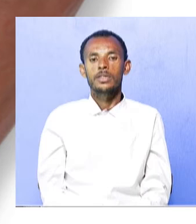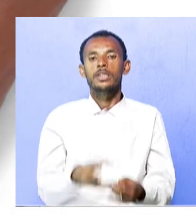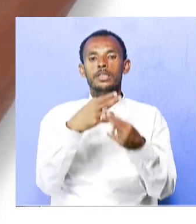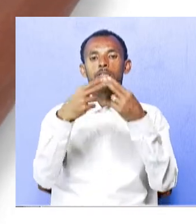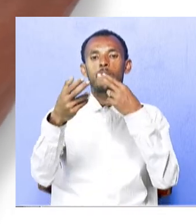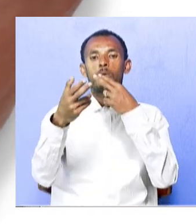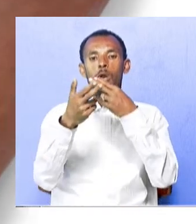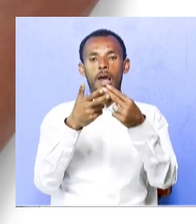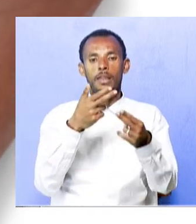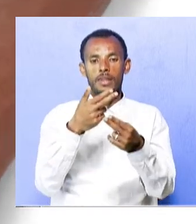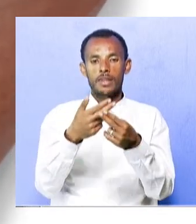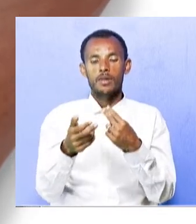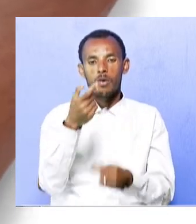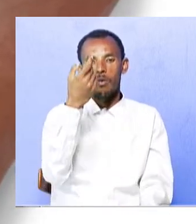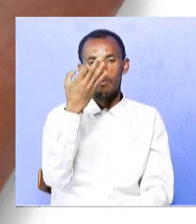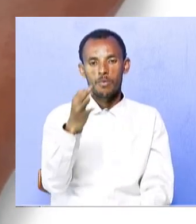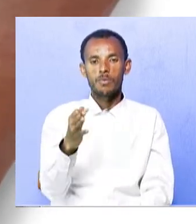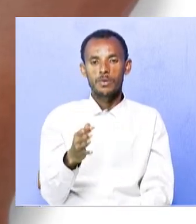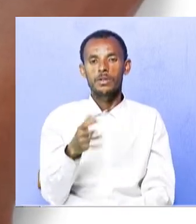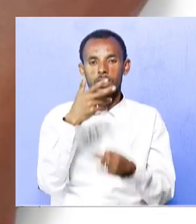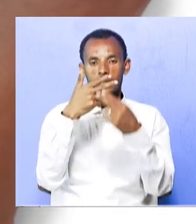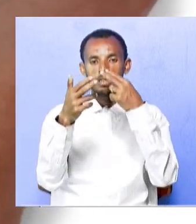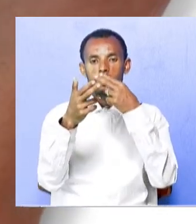product of the